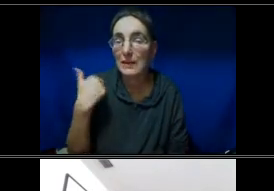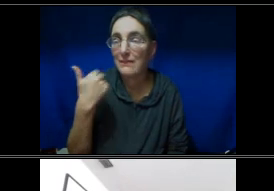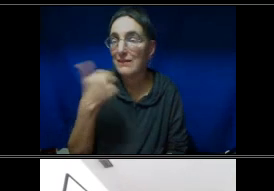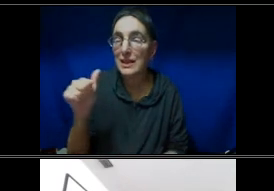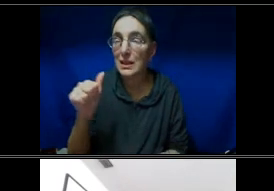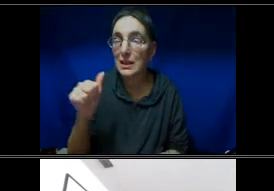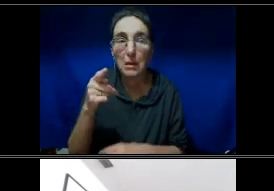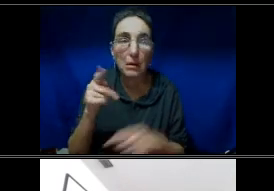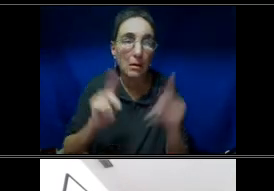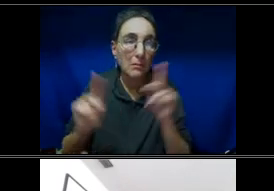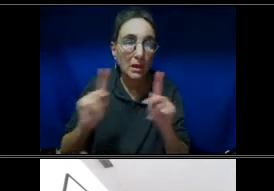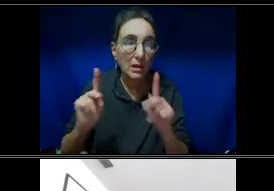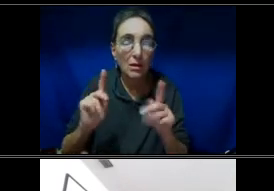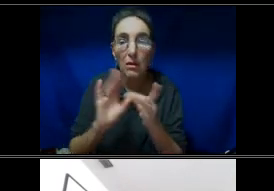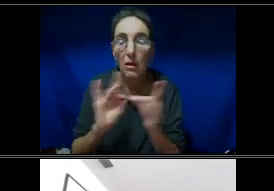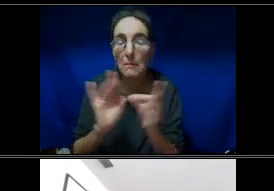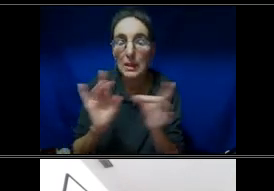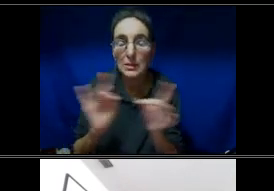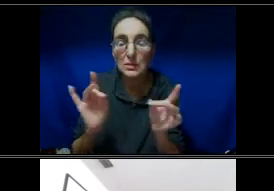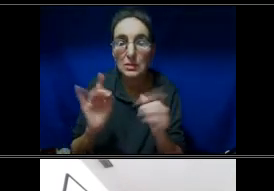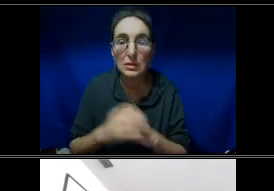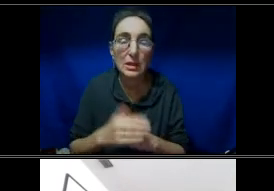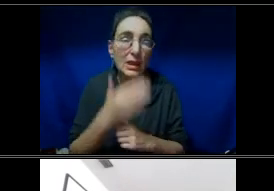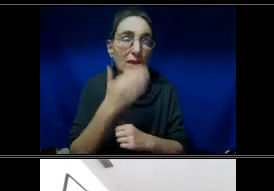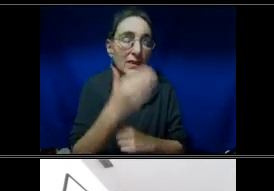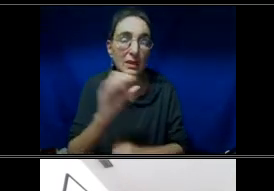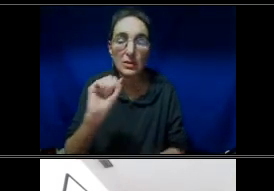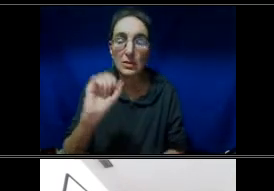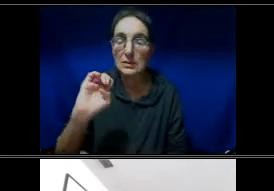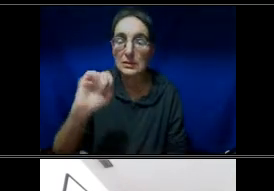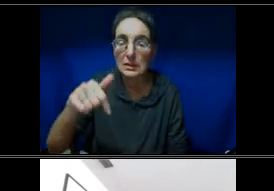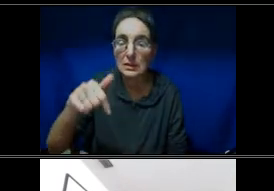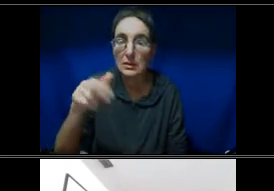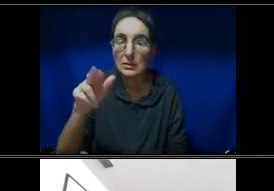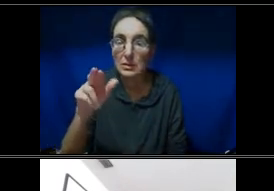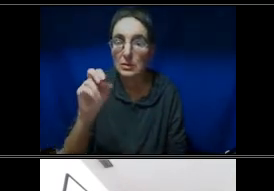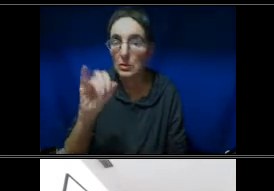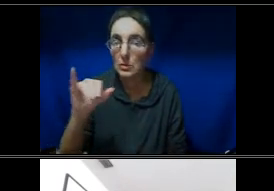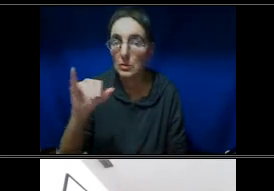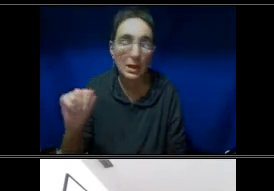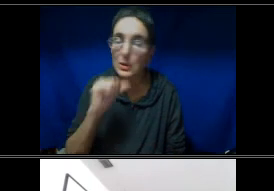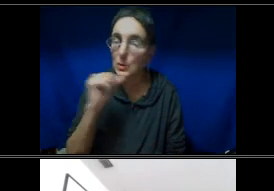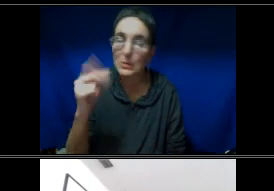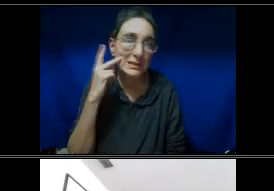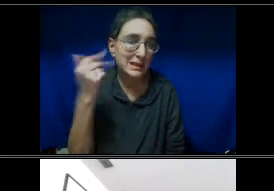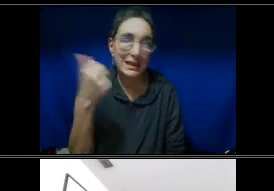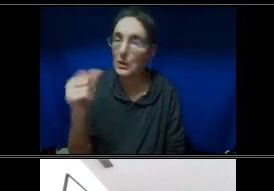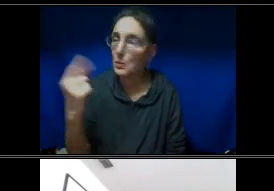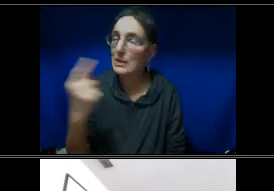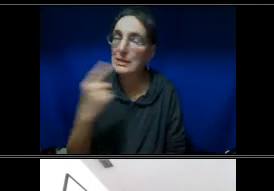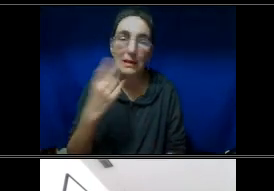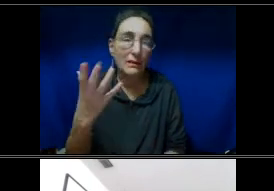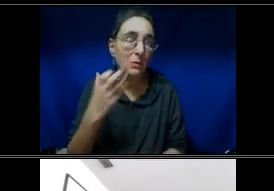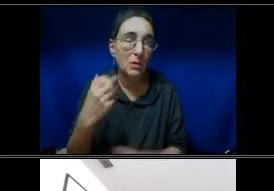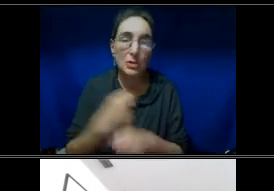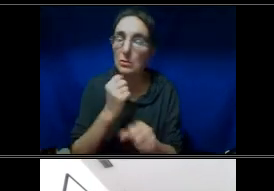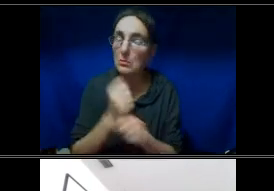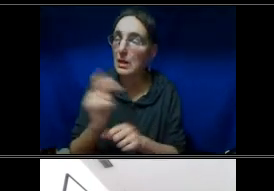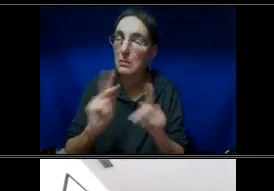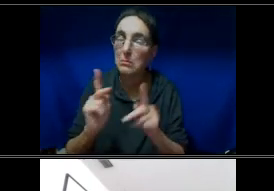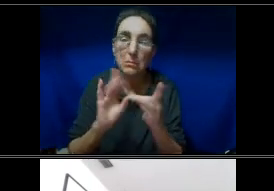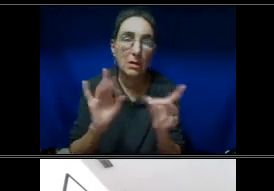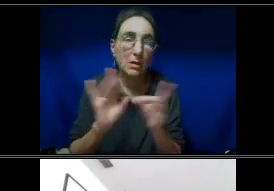Thank you, Sequoia. I do not see anybody indicating they wish to make public comment at this time, either via a